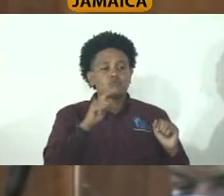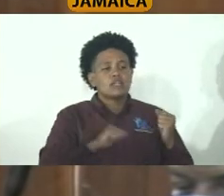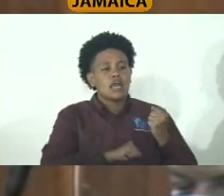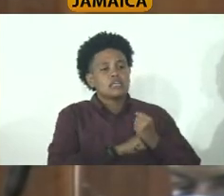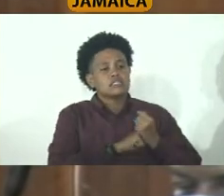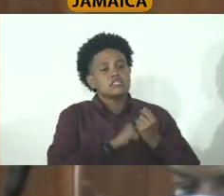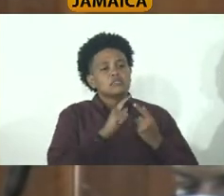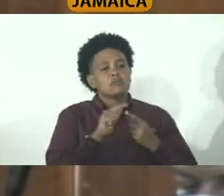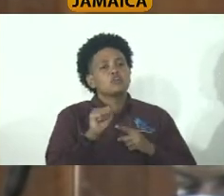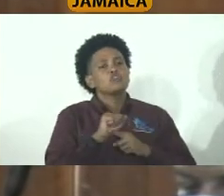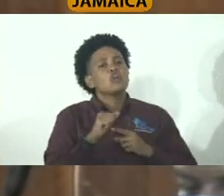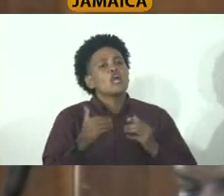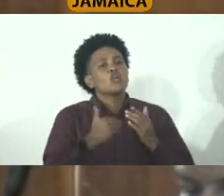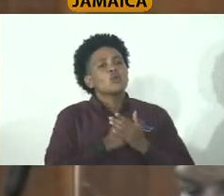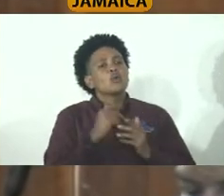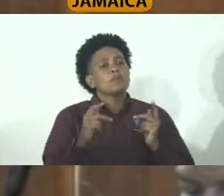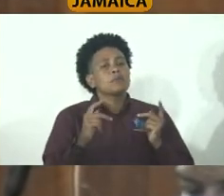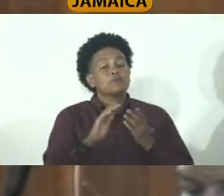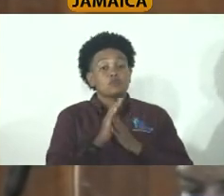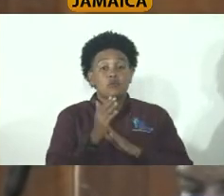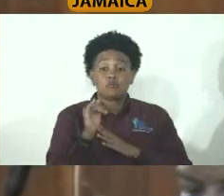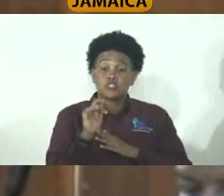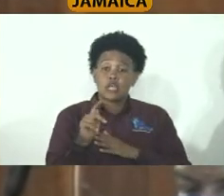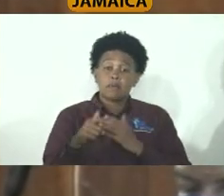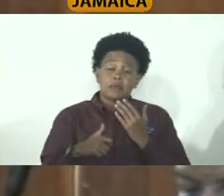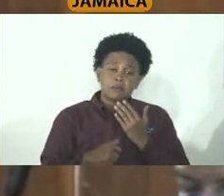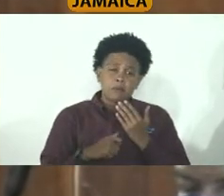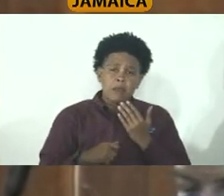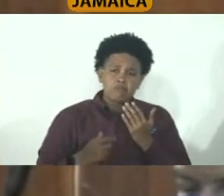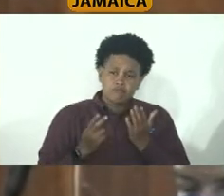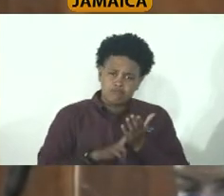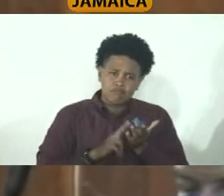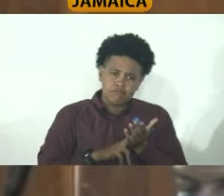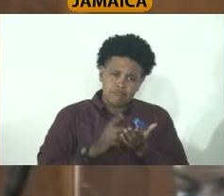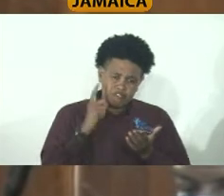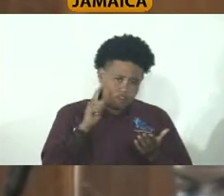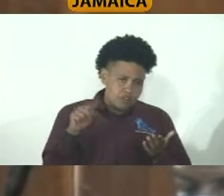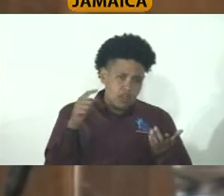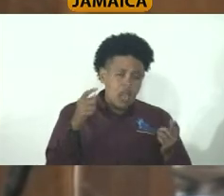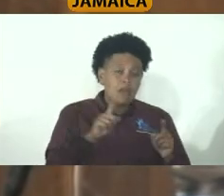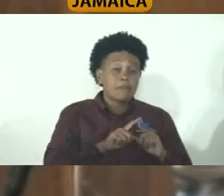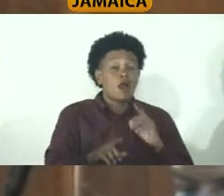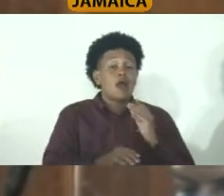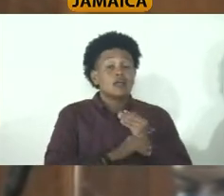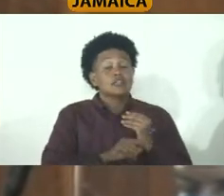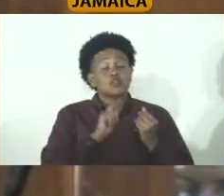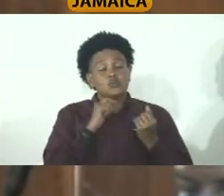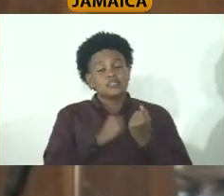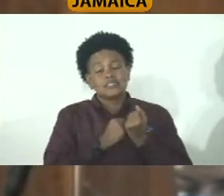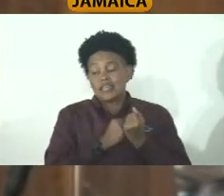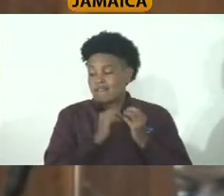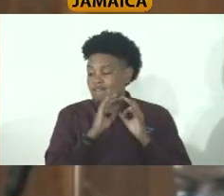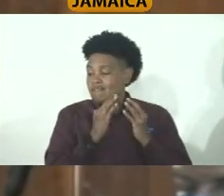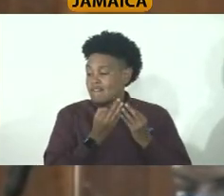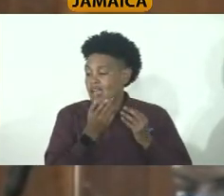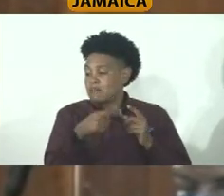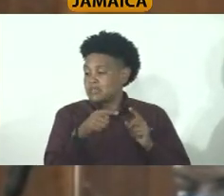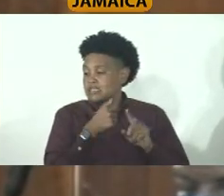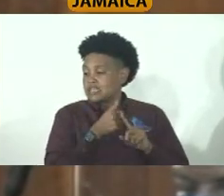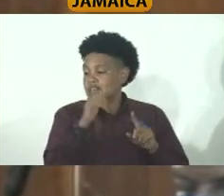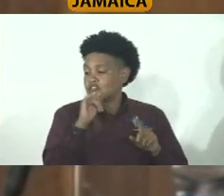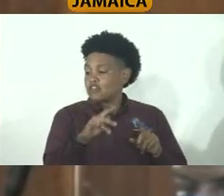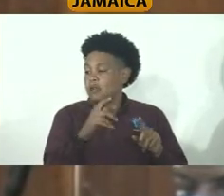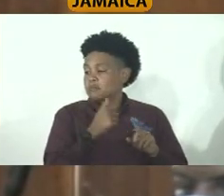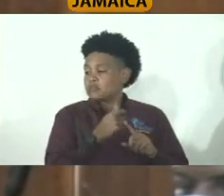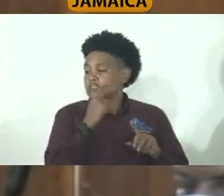train new persons to become jps but also madam speaker to assist the outstanding justice of the peace